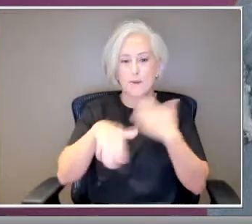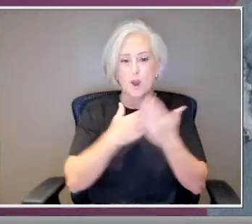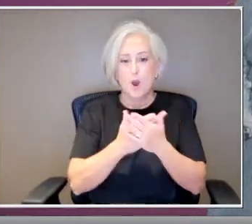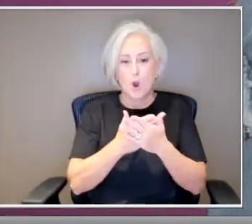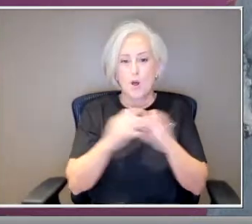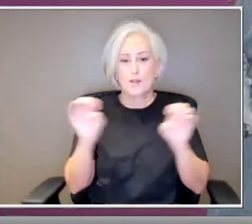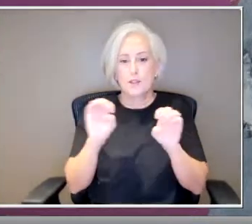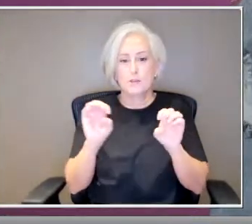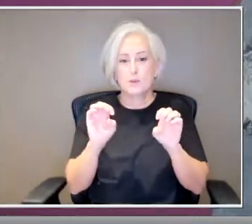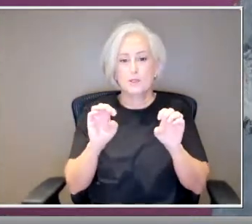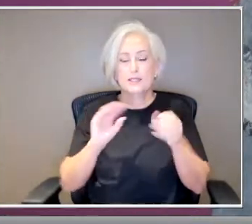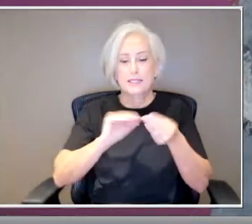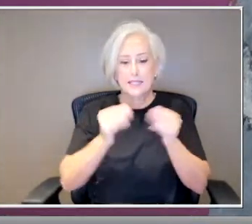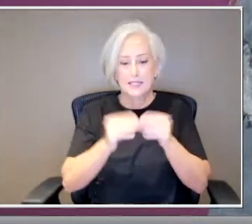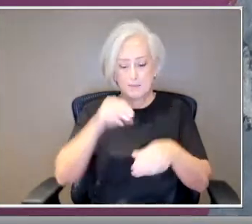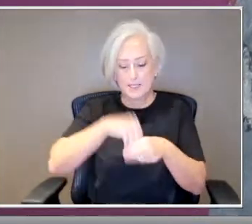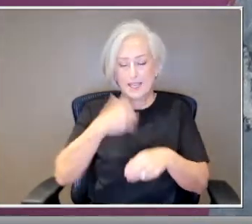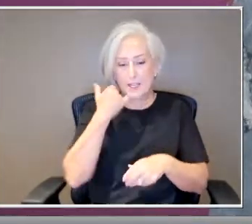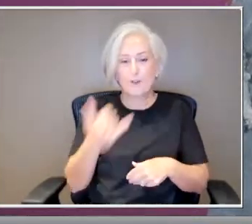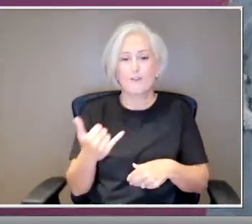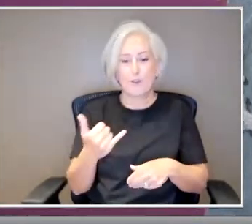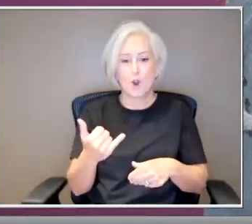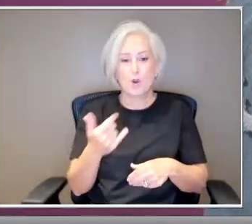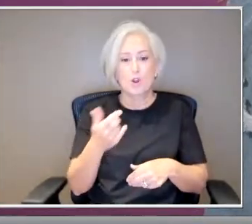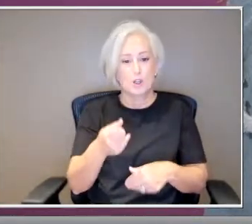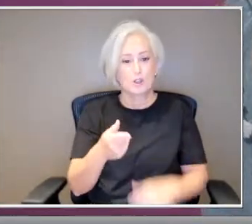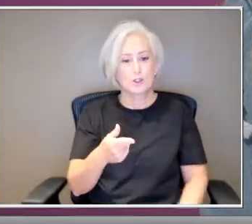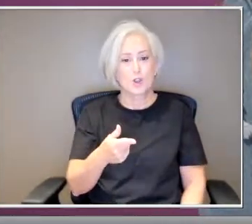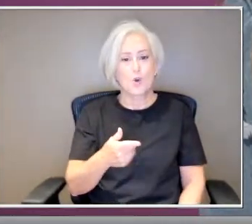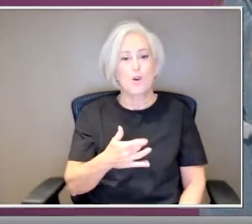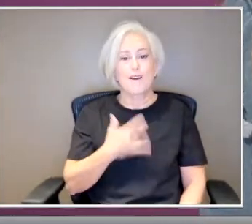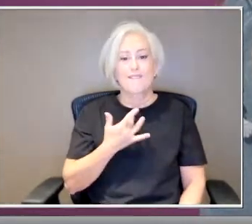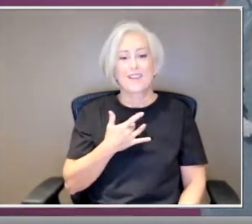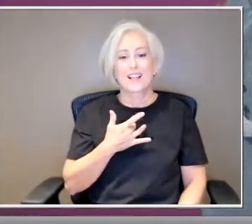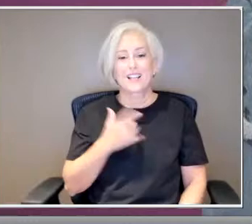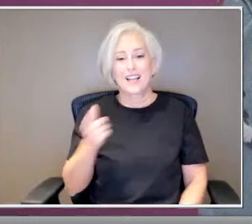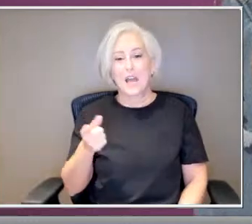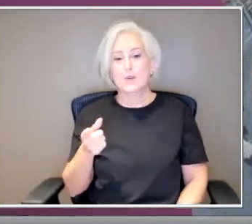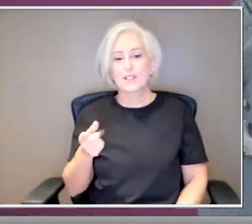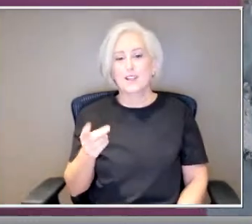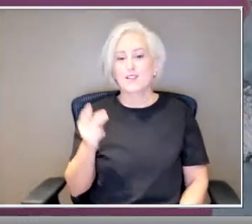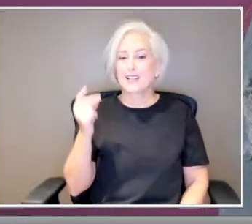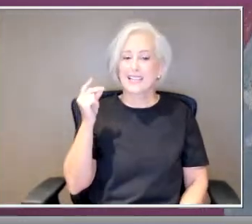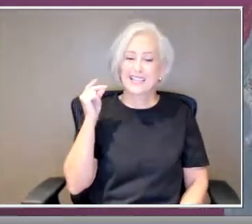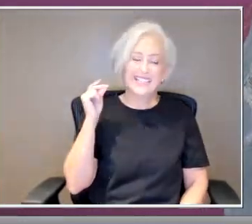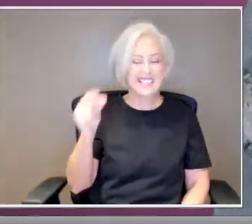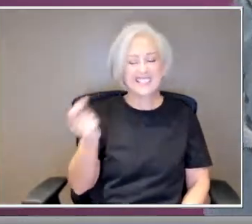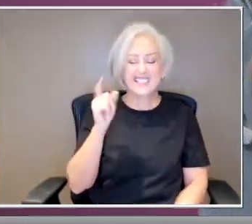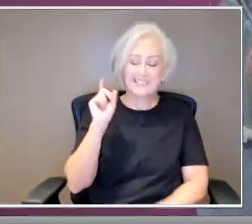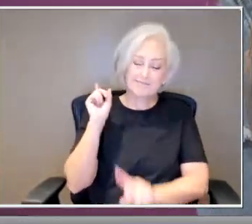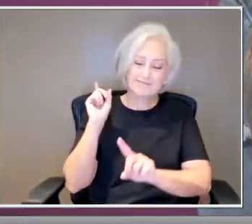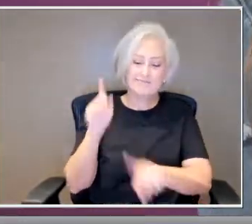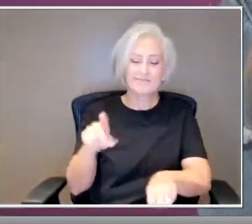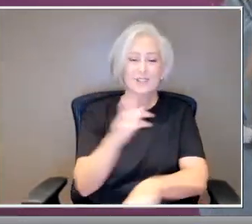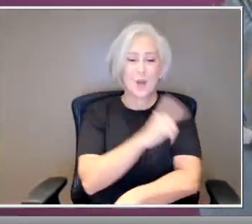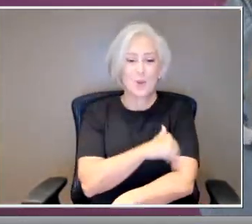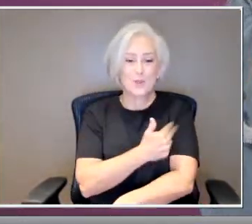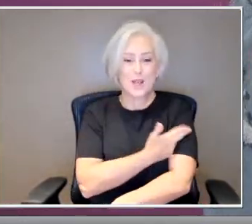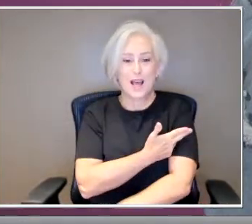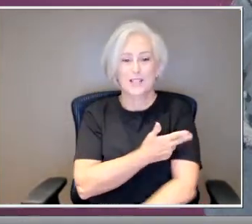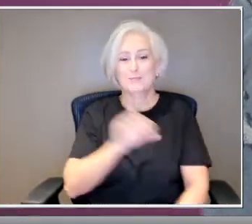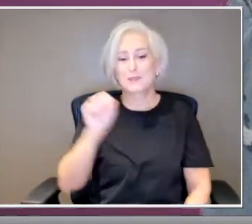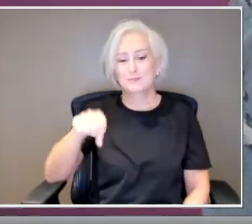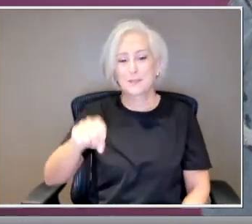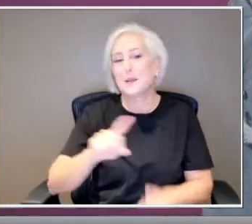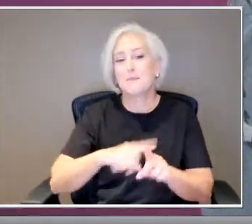phone. So you feel like I would probably just run to the hospital, but I would also call